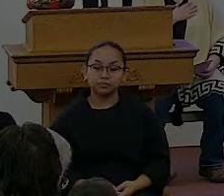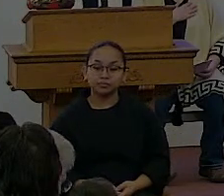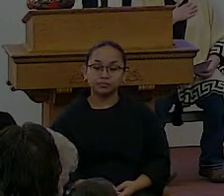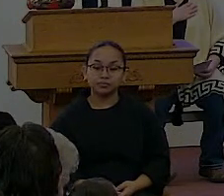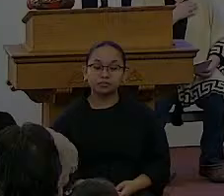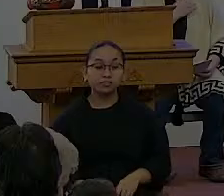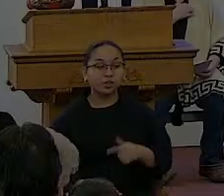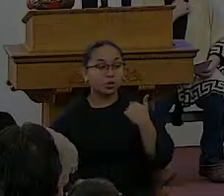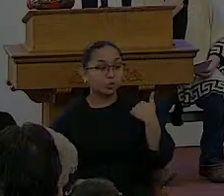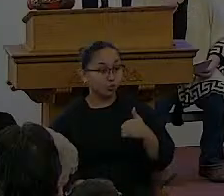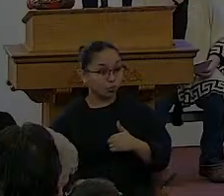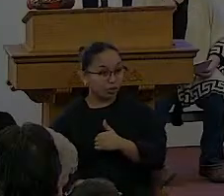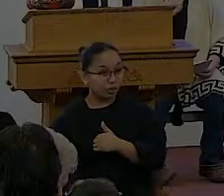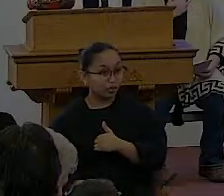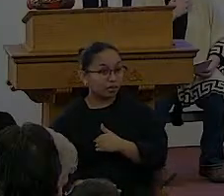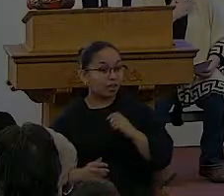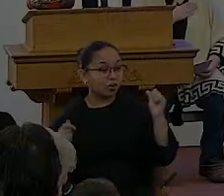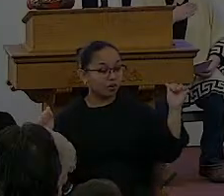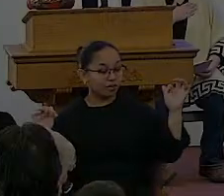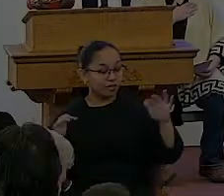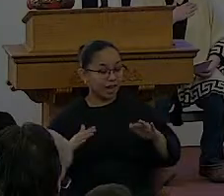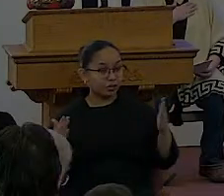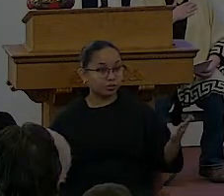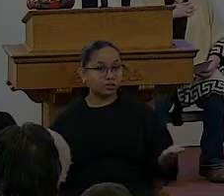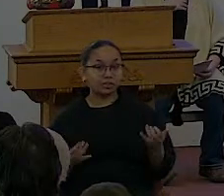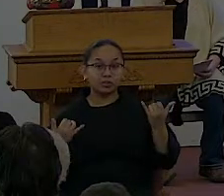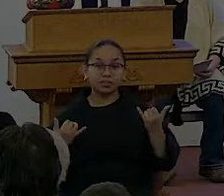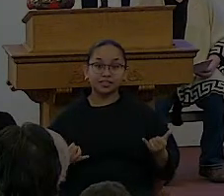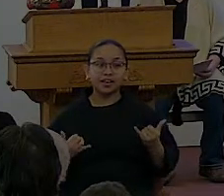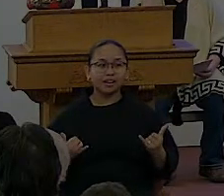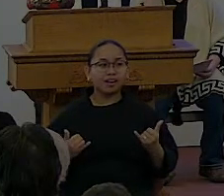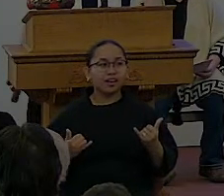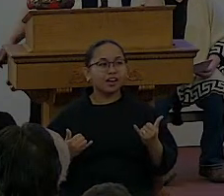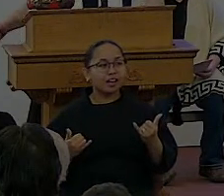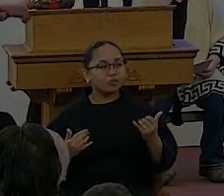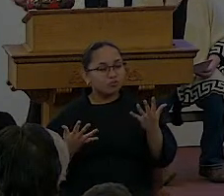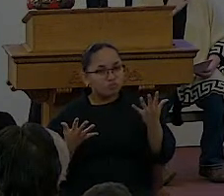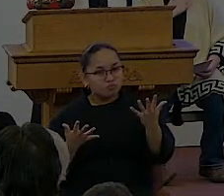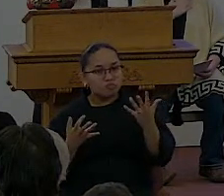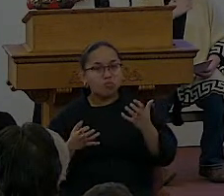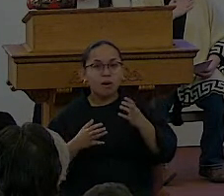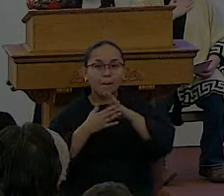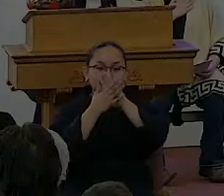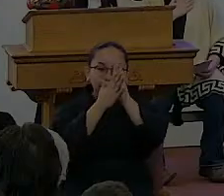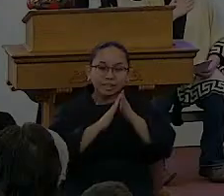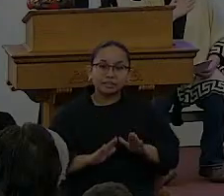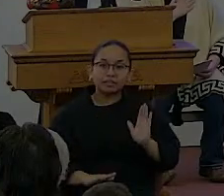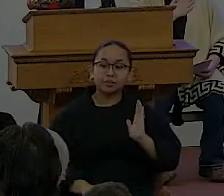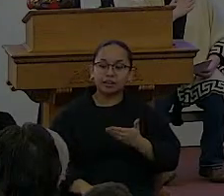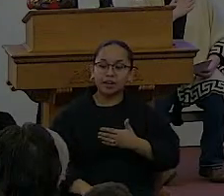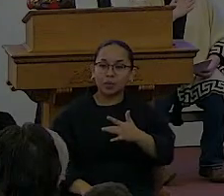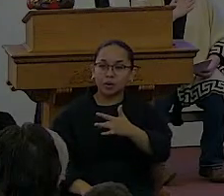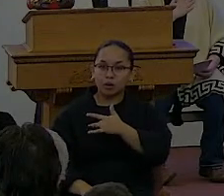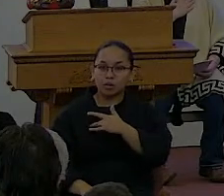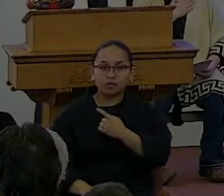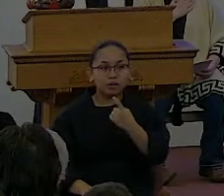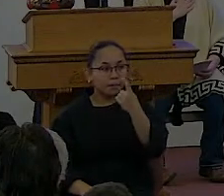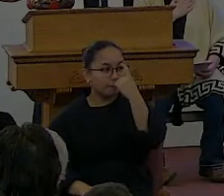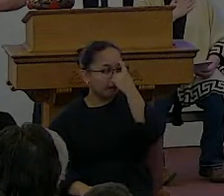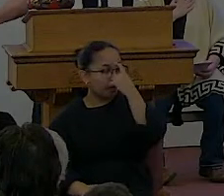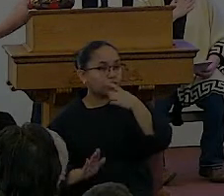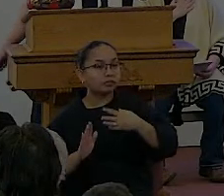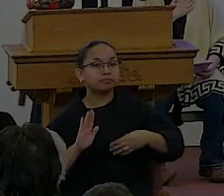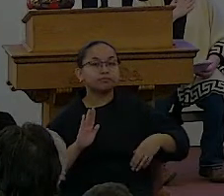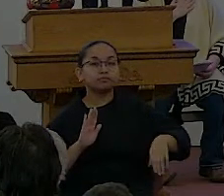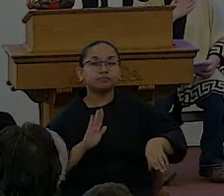We who are gathered here, we call for peace in our hearts and minds.